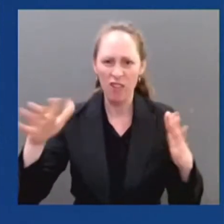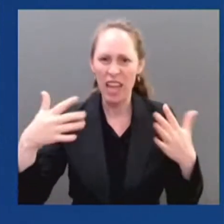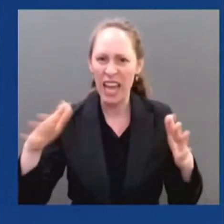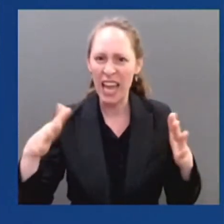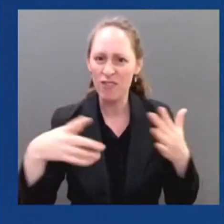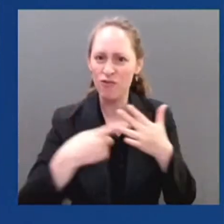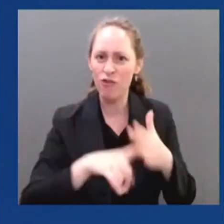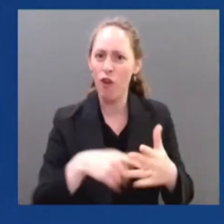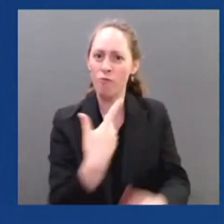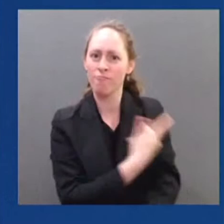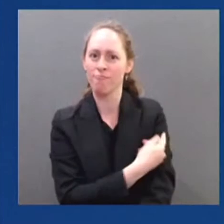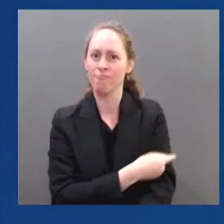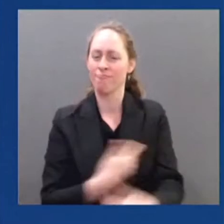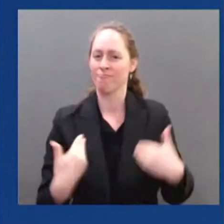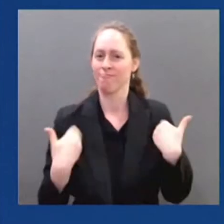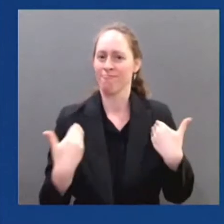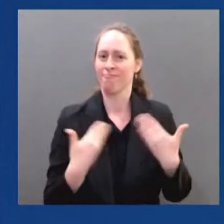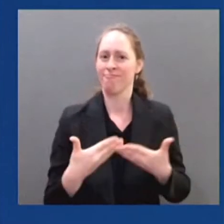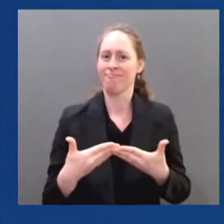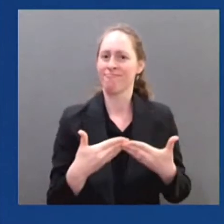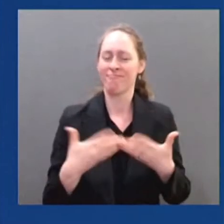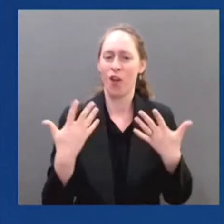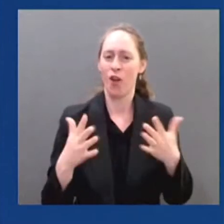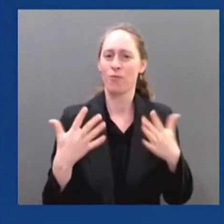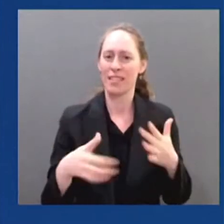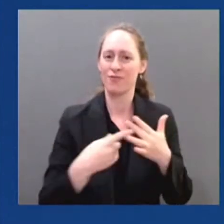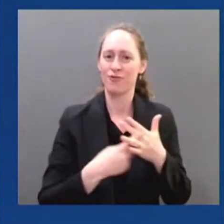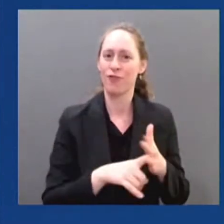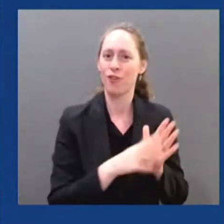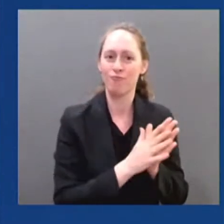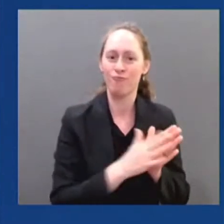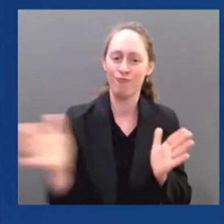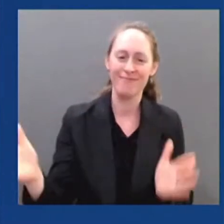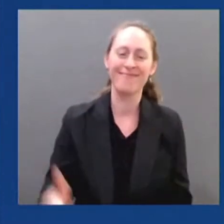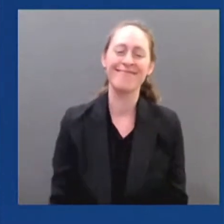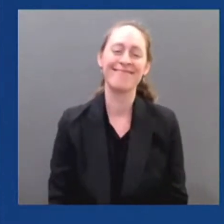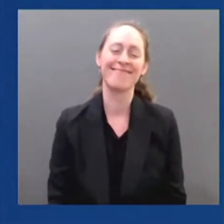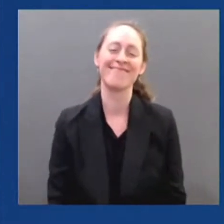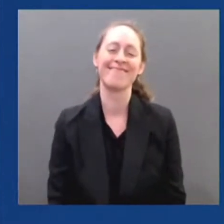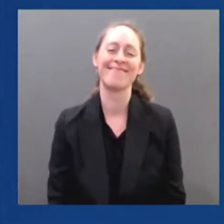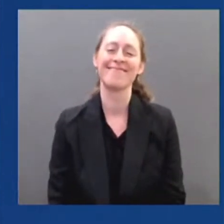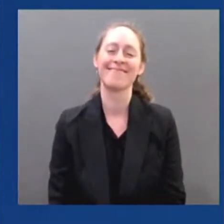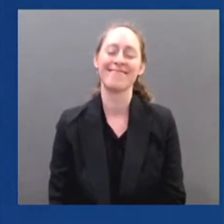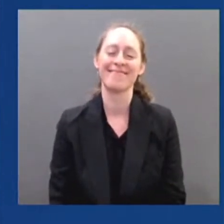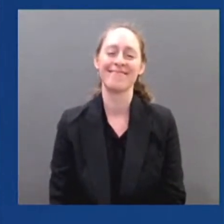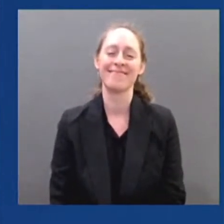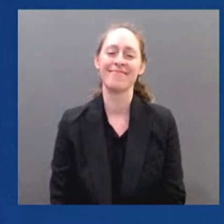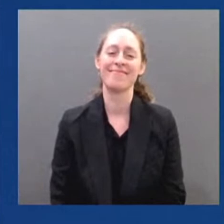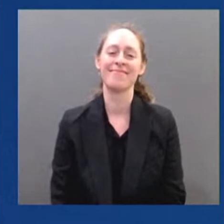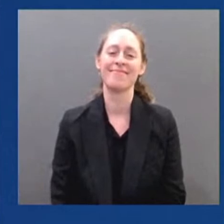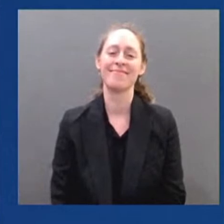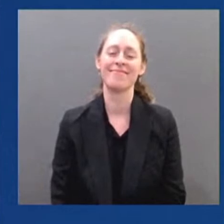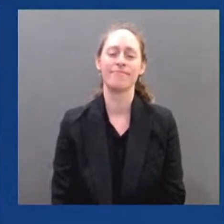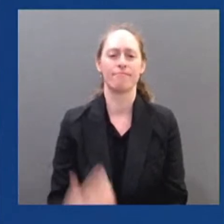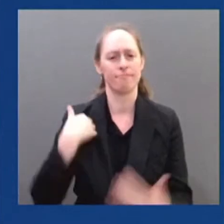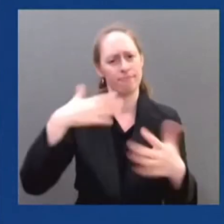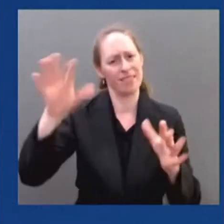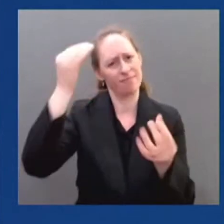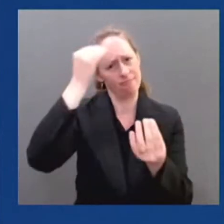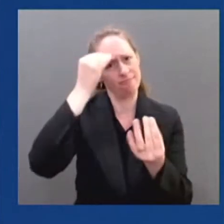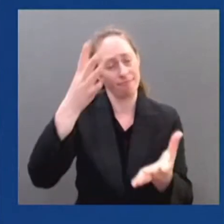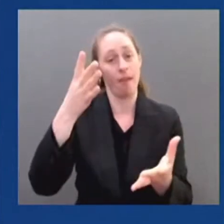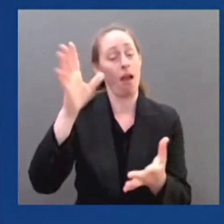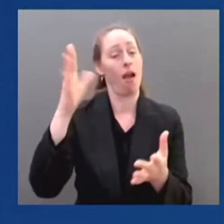Now, as I have said to all of you on many occasions, we know this vaccination program will ramp up over time. Remember,